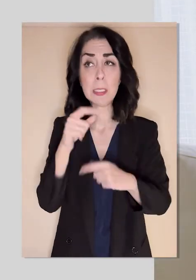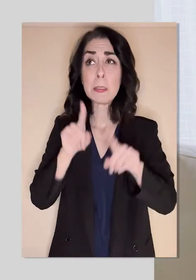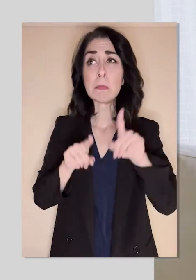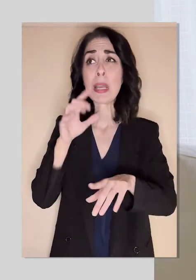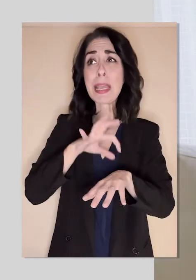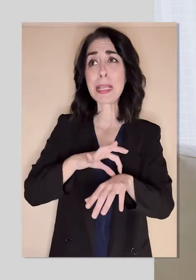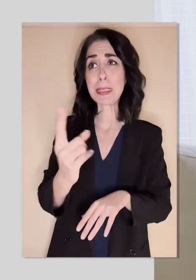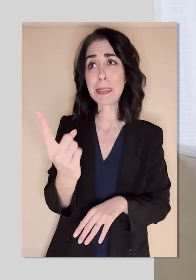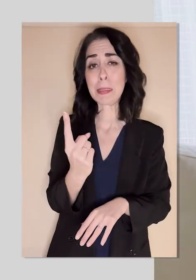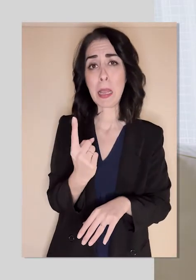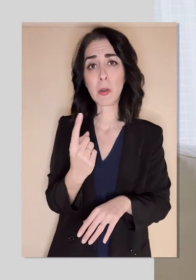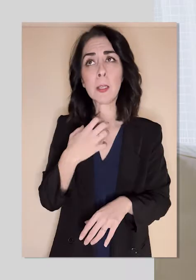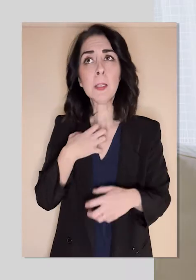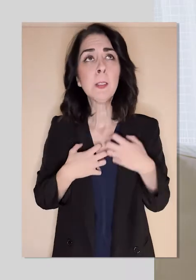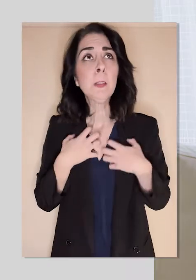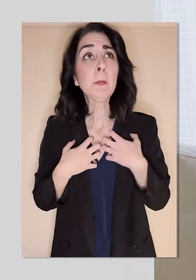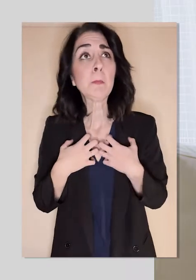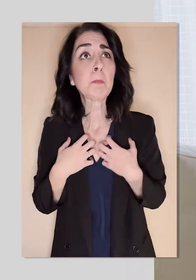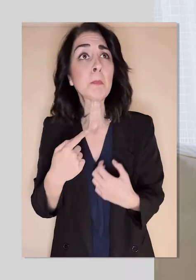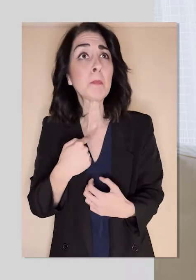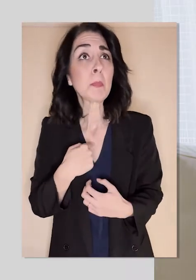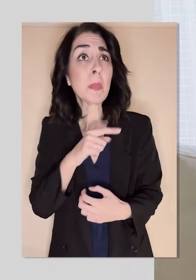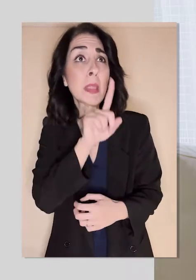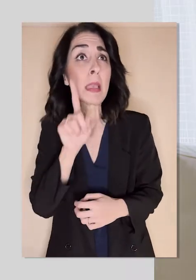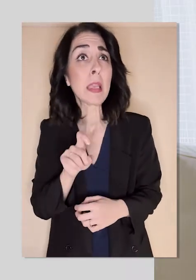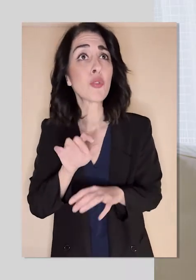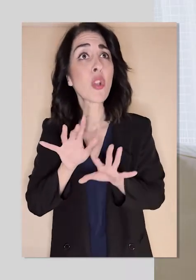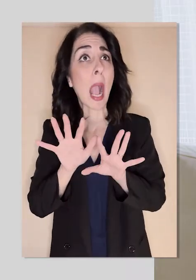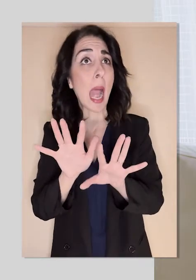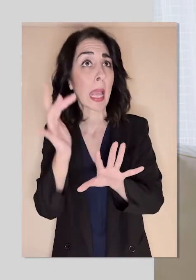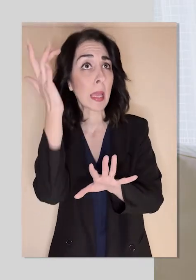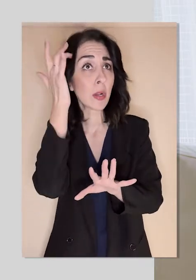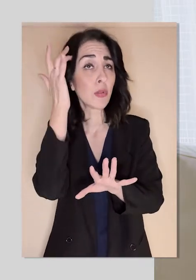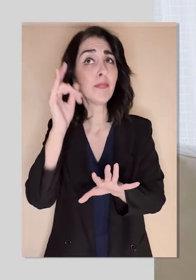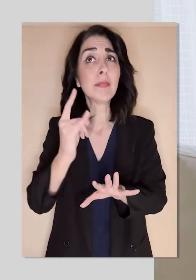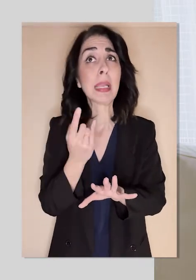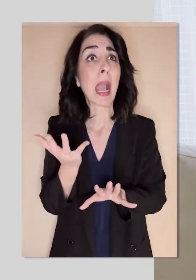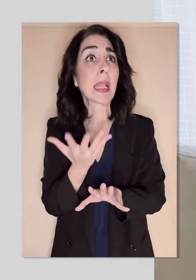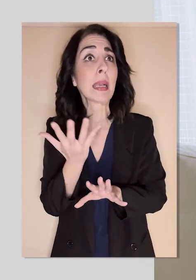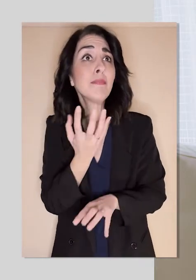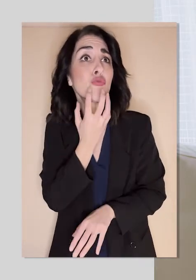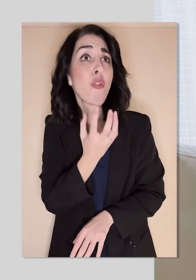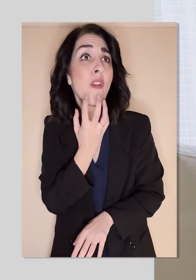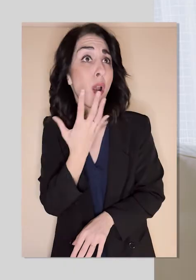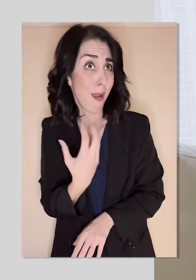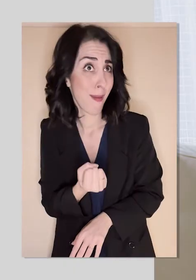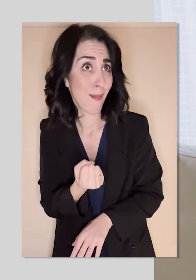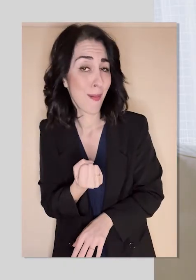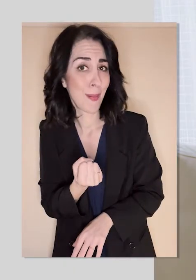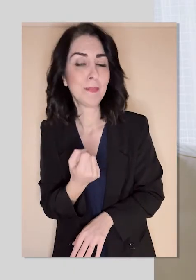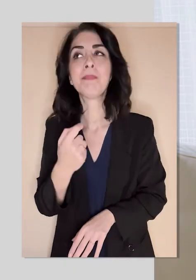and they're worried that they have a brain tumor or something seriously wrong. And I can tell